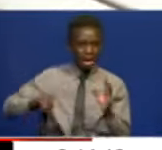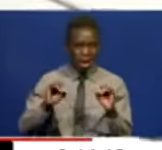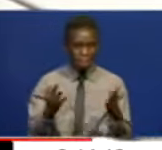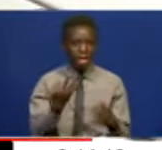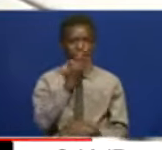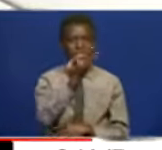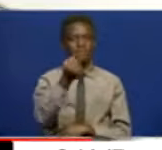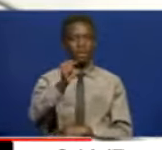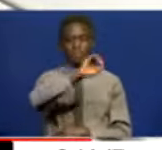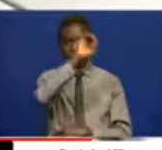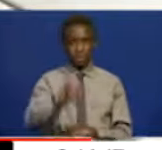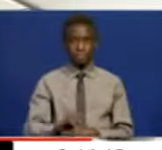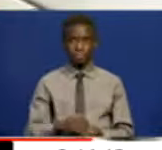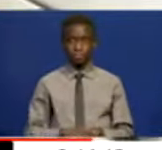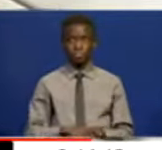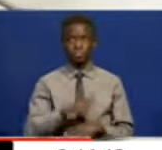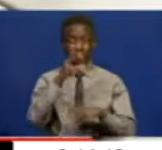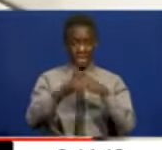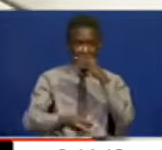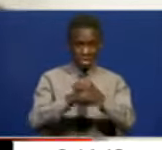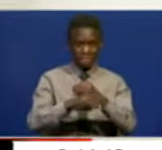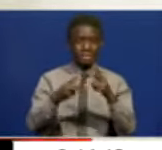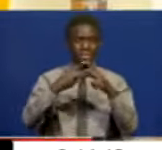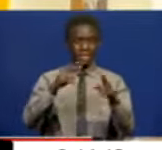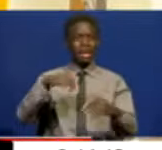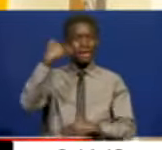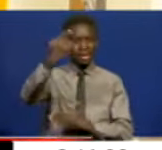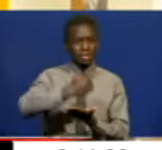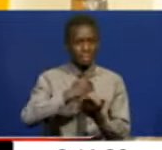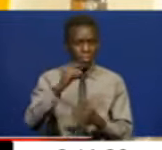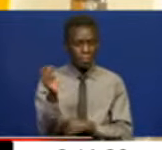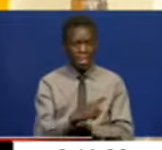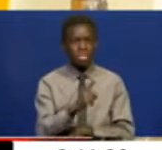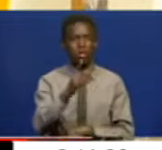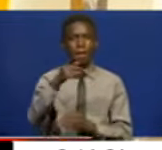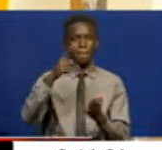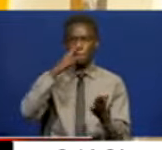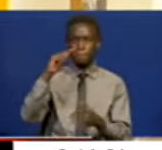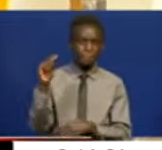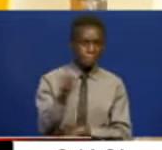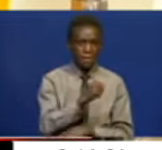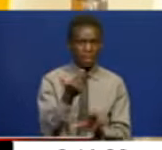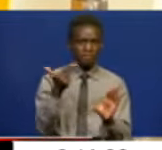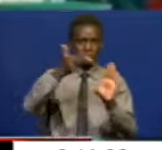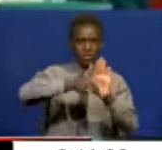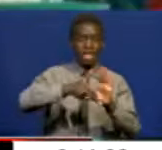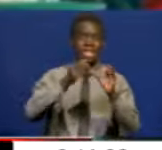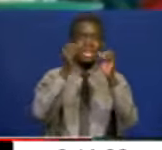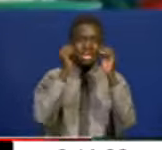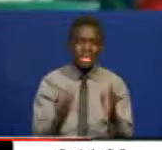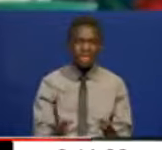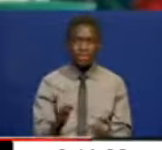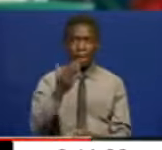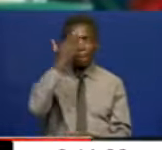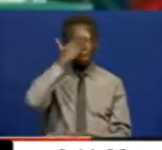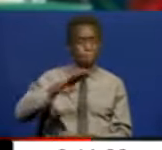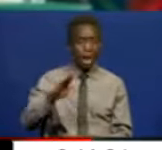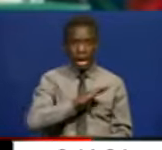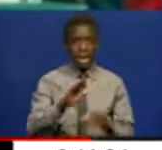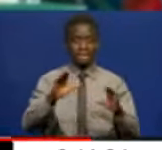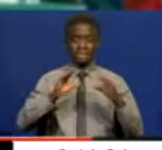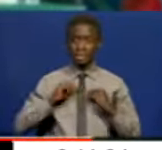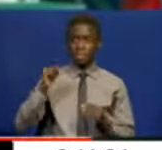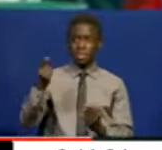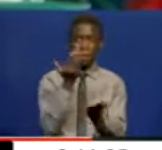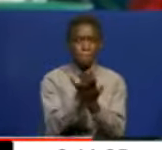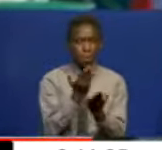In addition, starting next month, you are expected to pay more for fuel if Parliament adopts this year budget proposals to increase